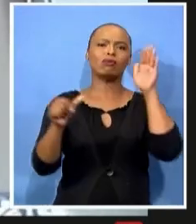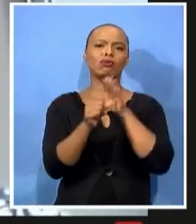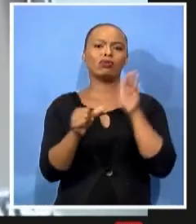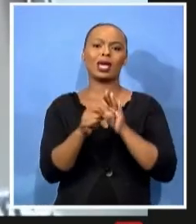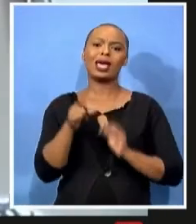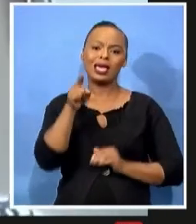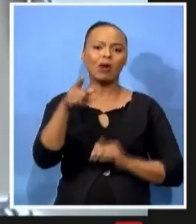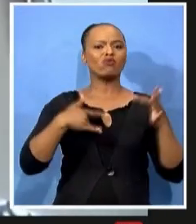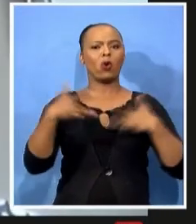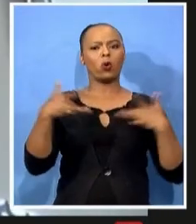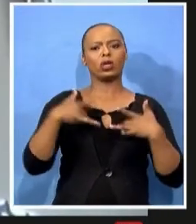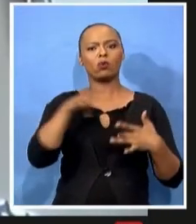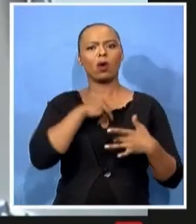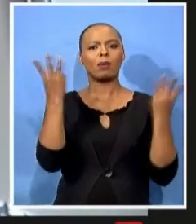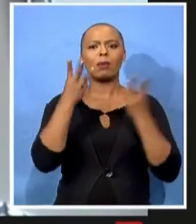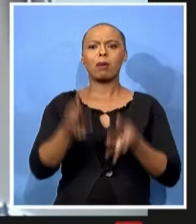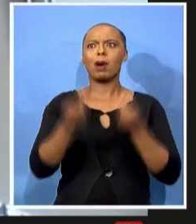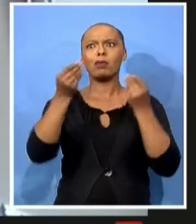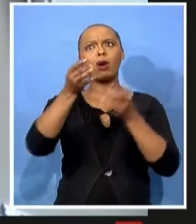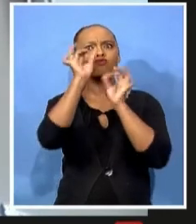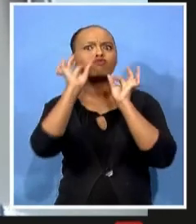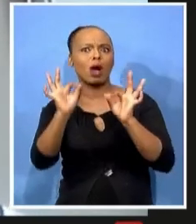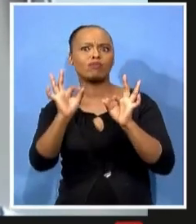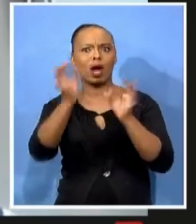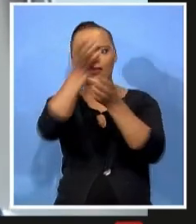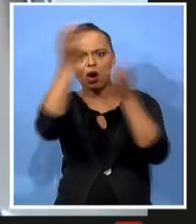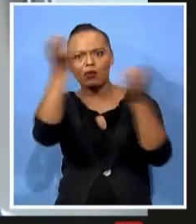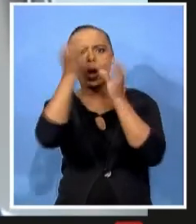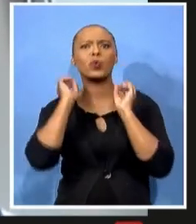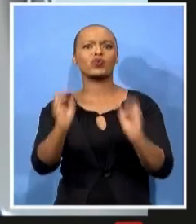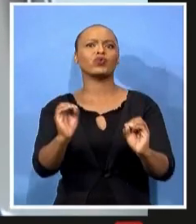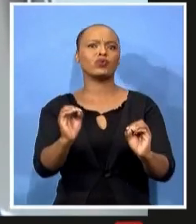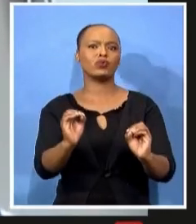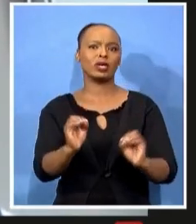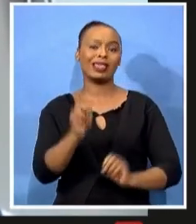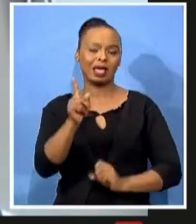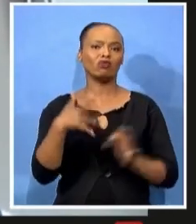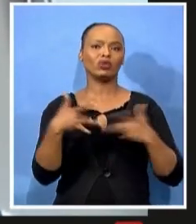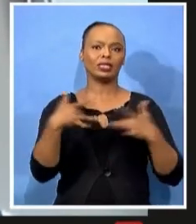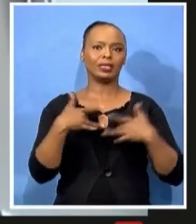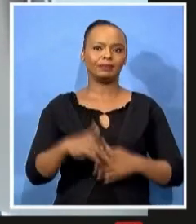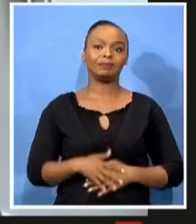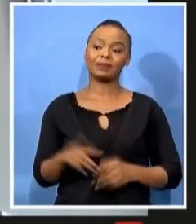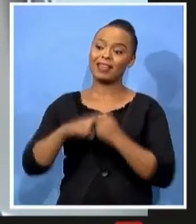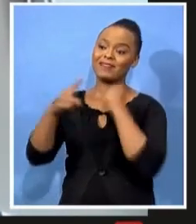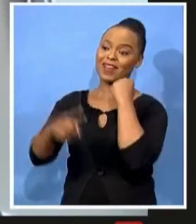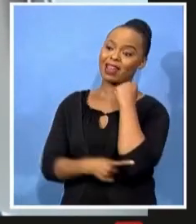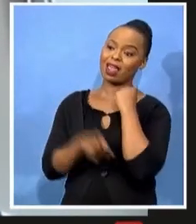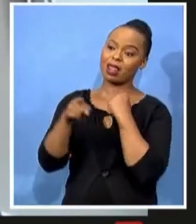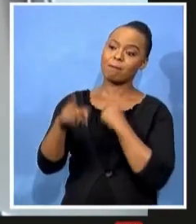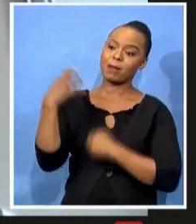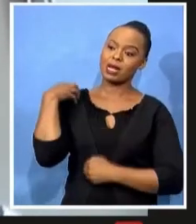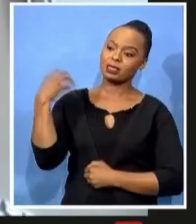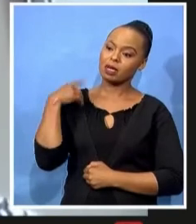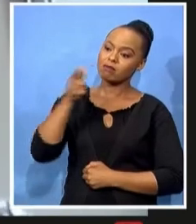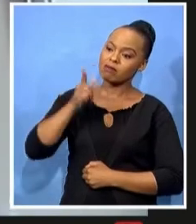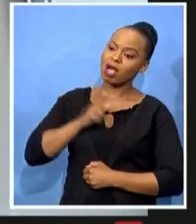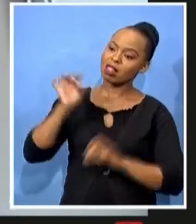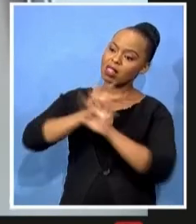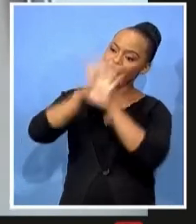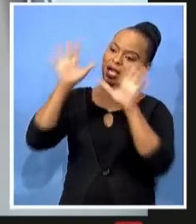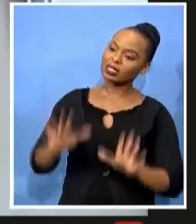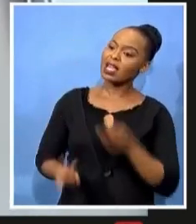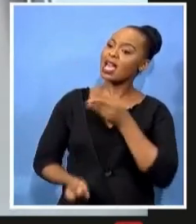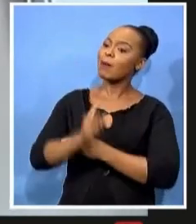And then finally, Minister, if you could give us some clarity now on what is happening at the border posts.